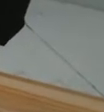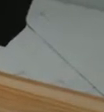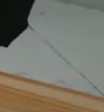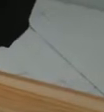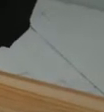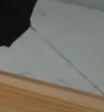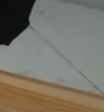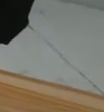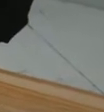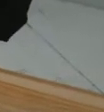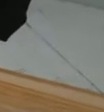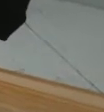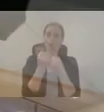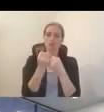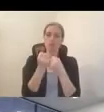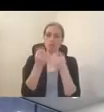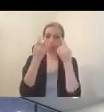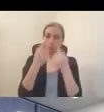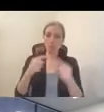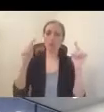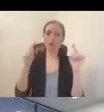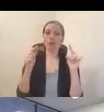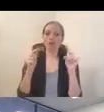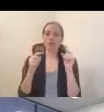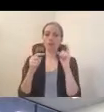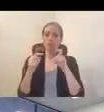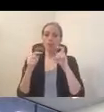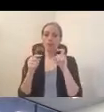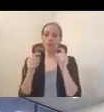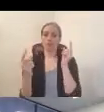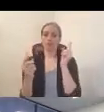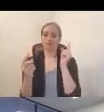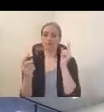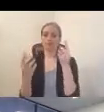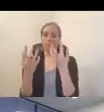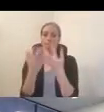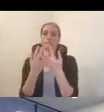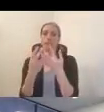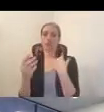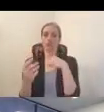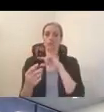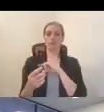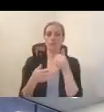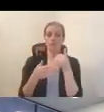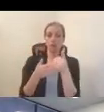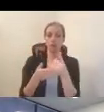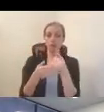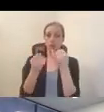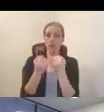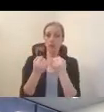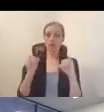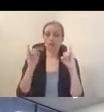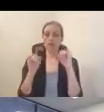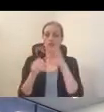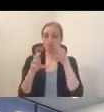with ensuring service providers meet certain qualifications, helps the individual with understanding and following laws